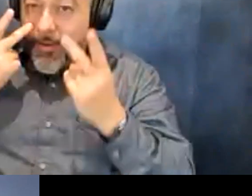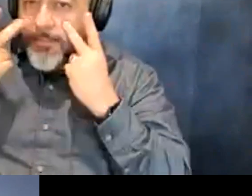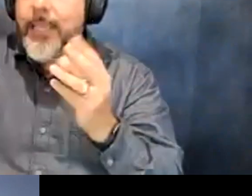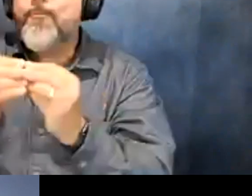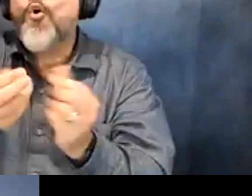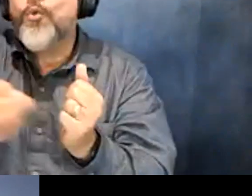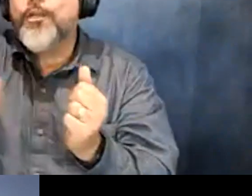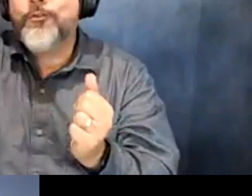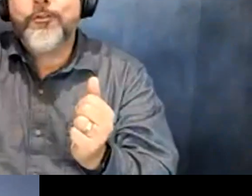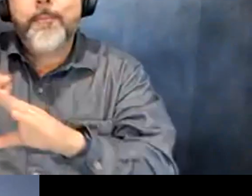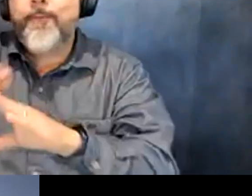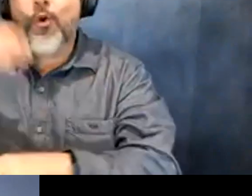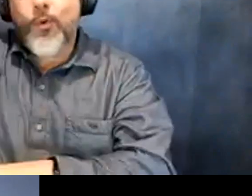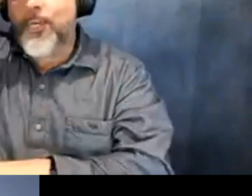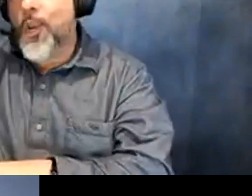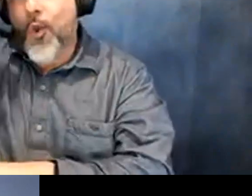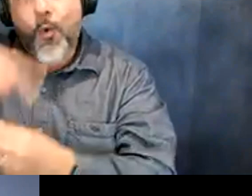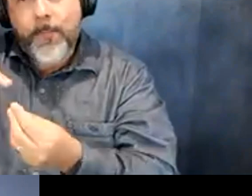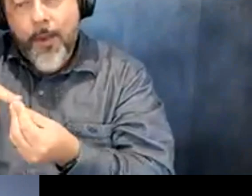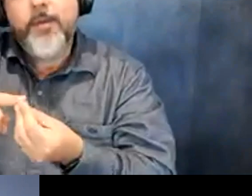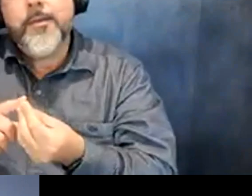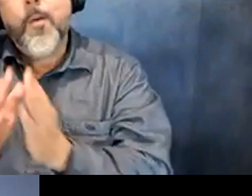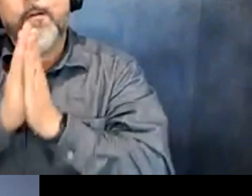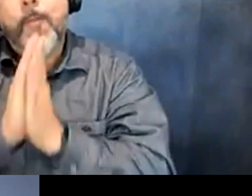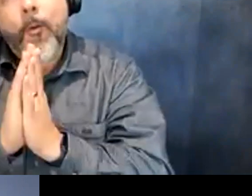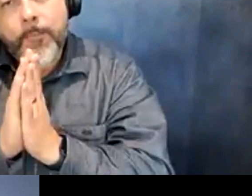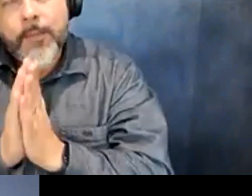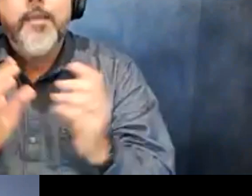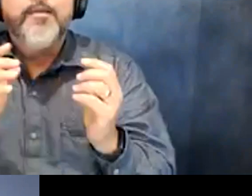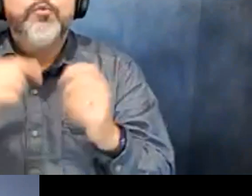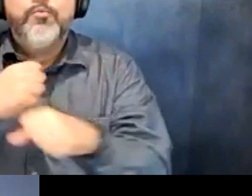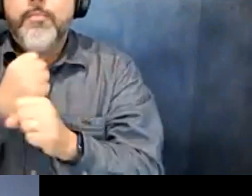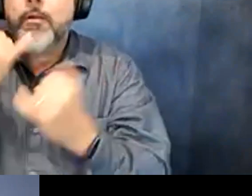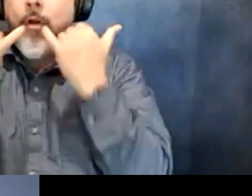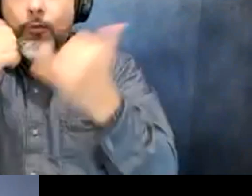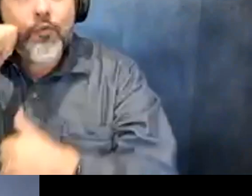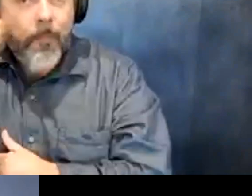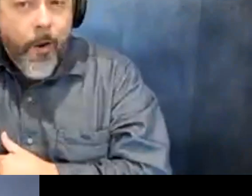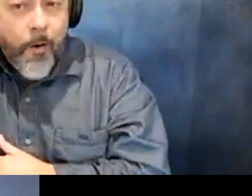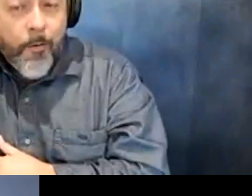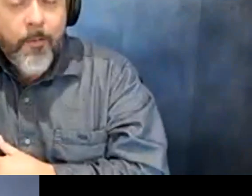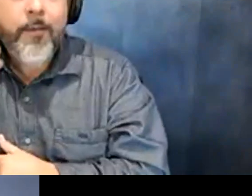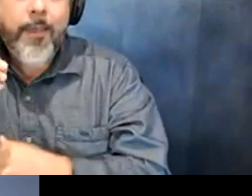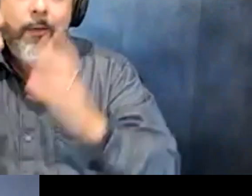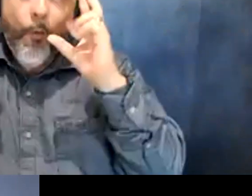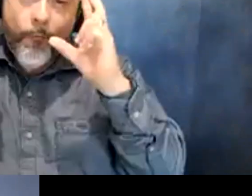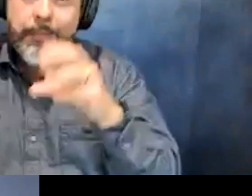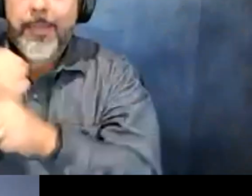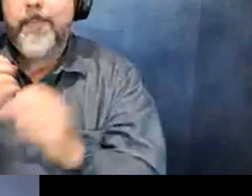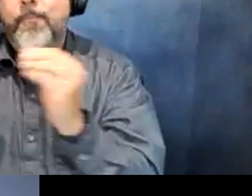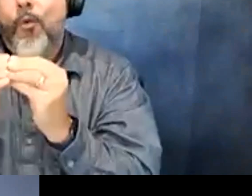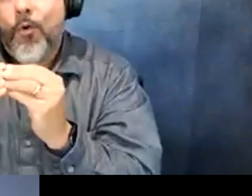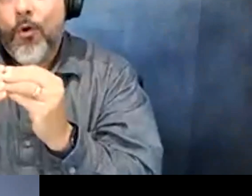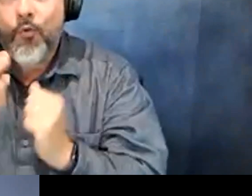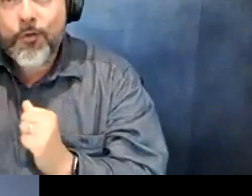we didn't know that much about. So I'm hoping to make some calls tomorrow and hopefully get some resources, because